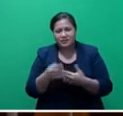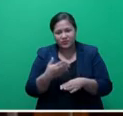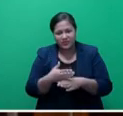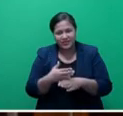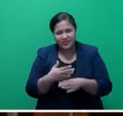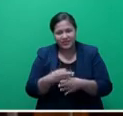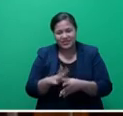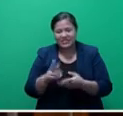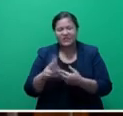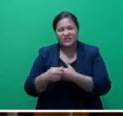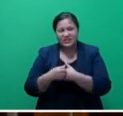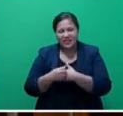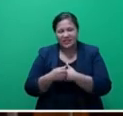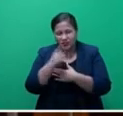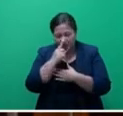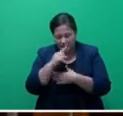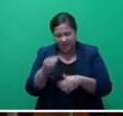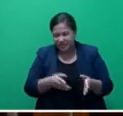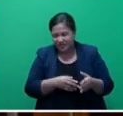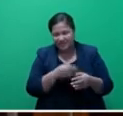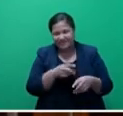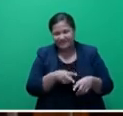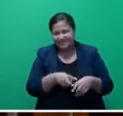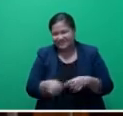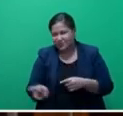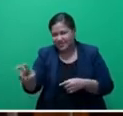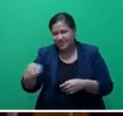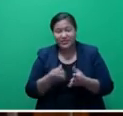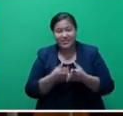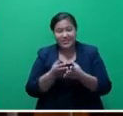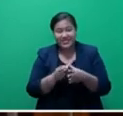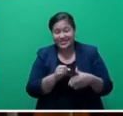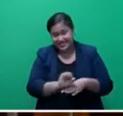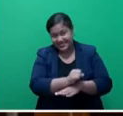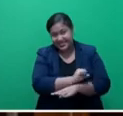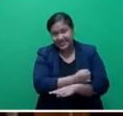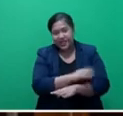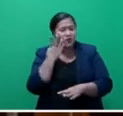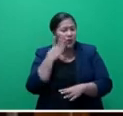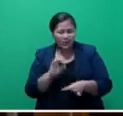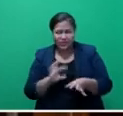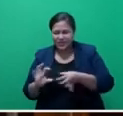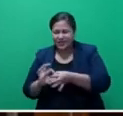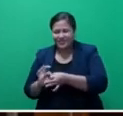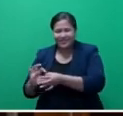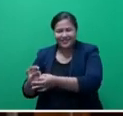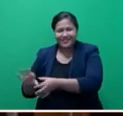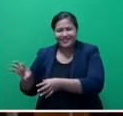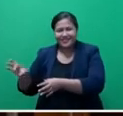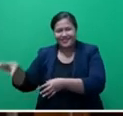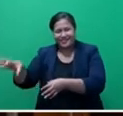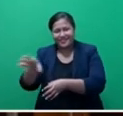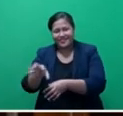and goods. When we connect these islands, we're actually providing them access to